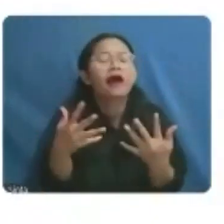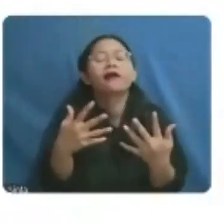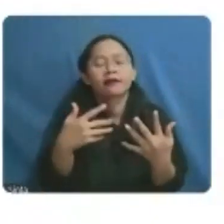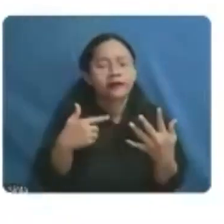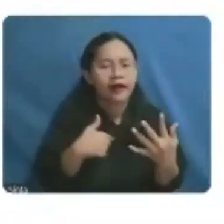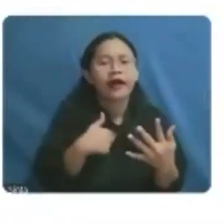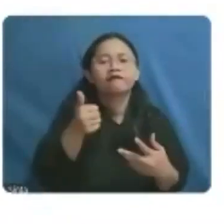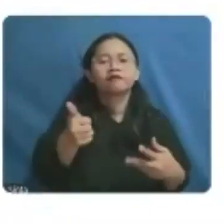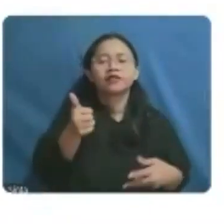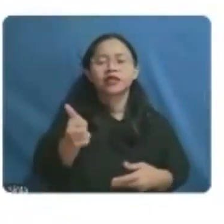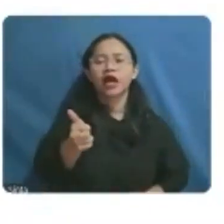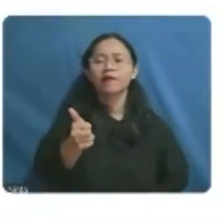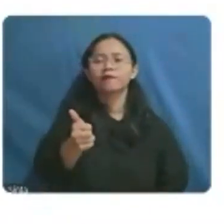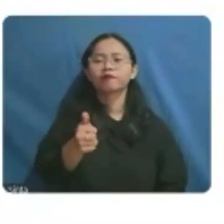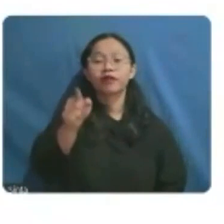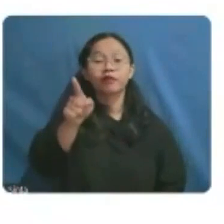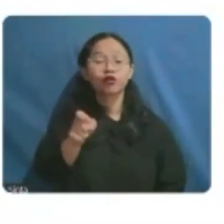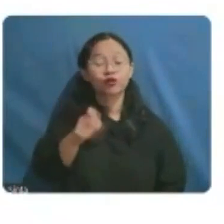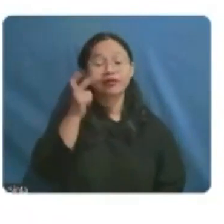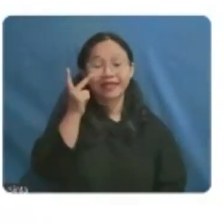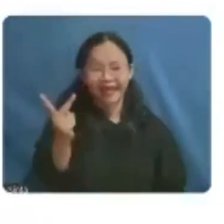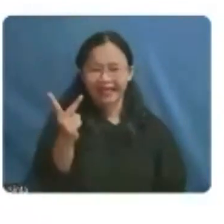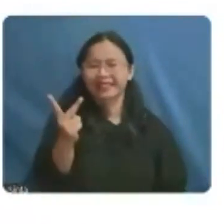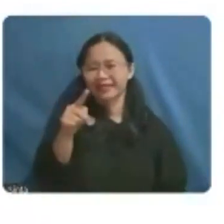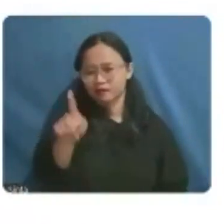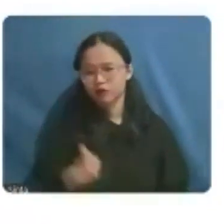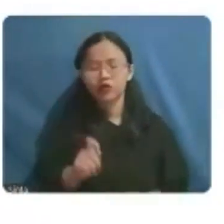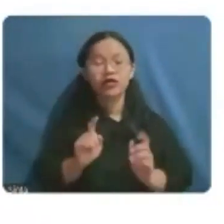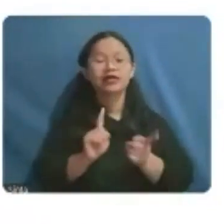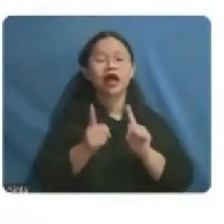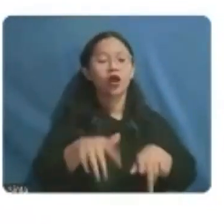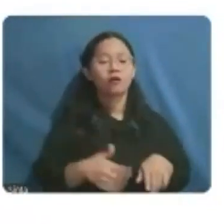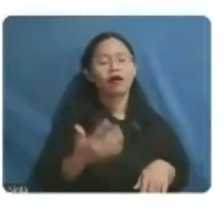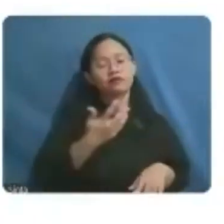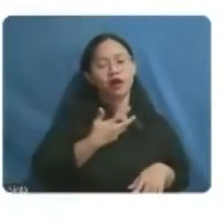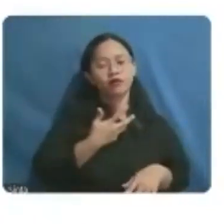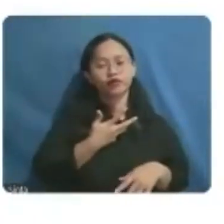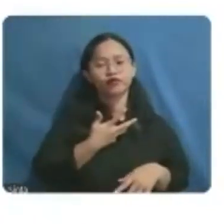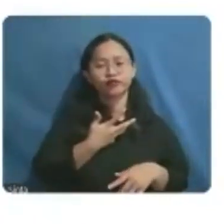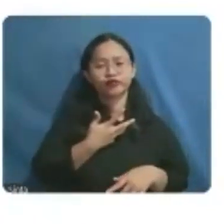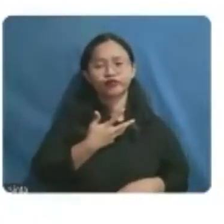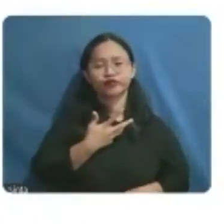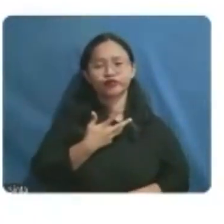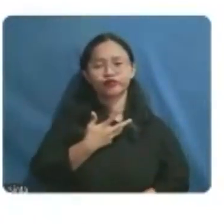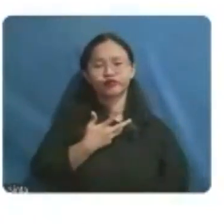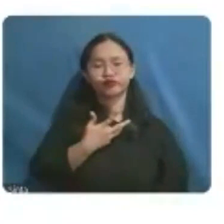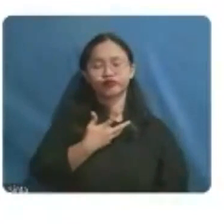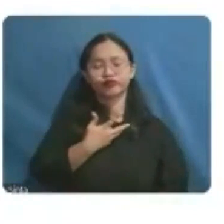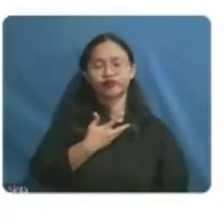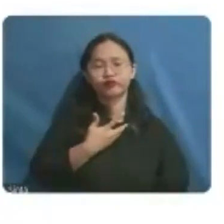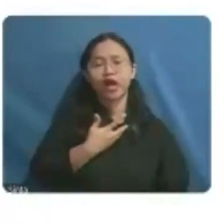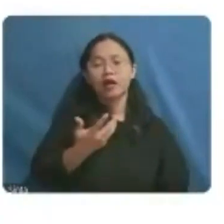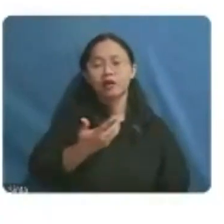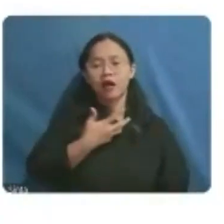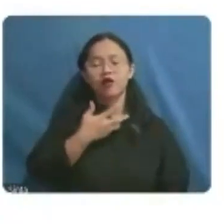think about really the most scalable solutions, we have to focus on policy solutions, because those are the ones that are going to